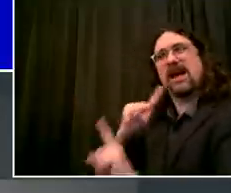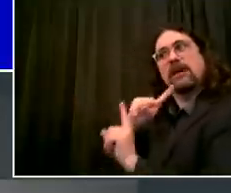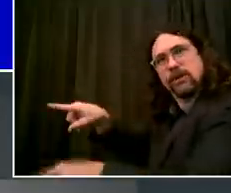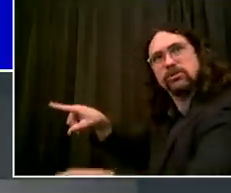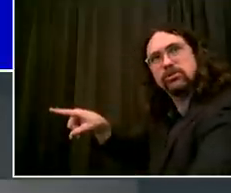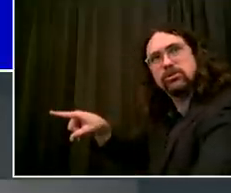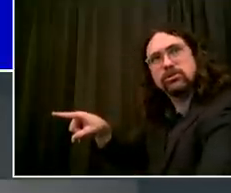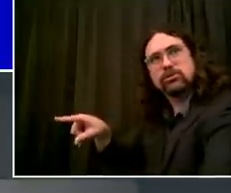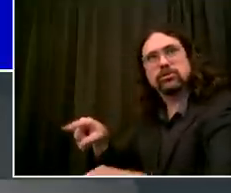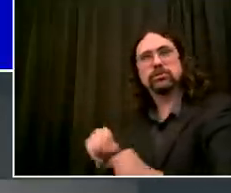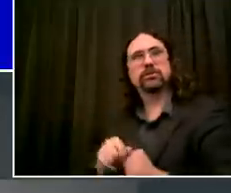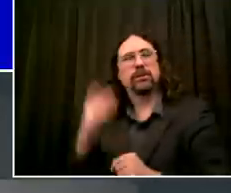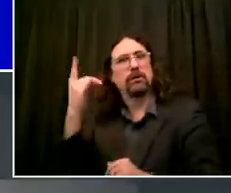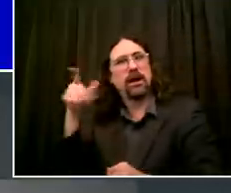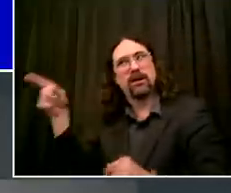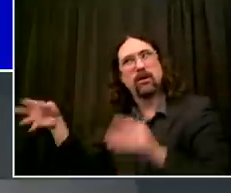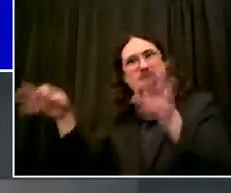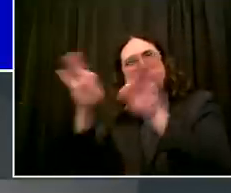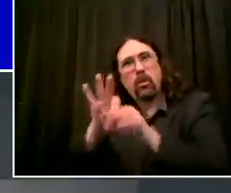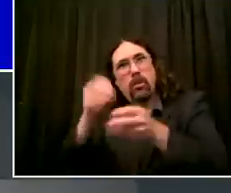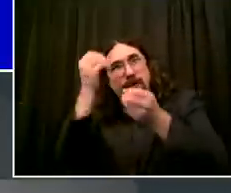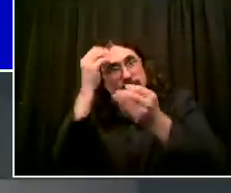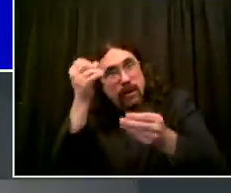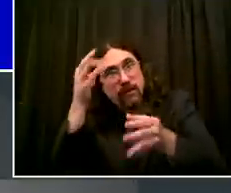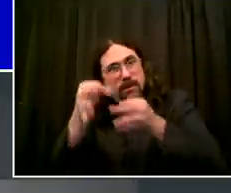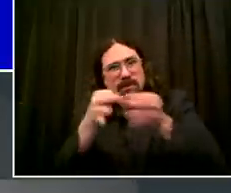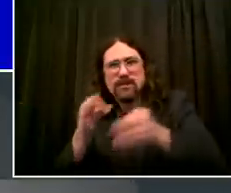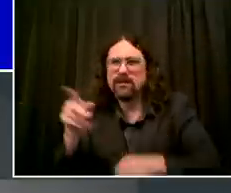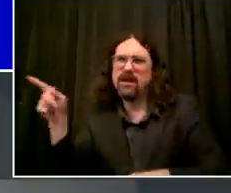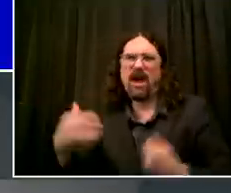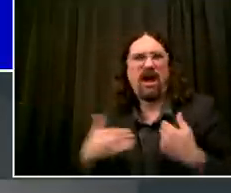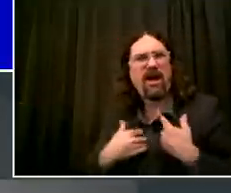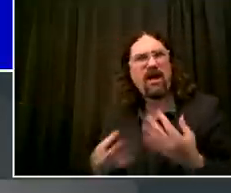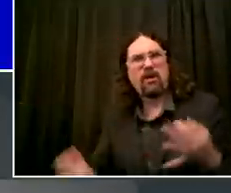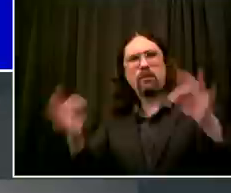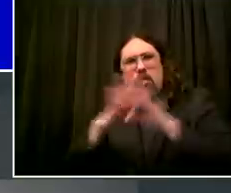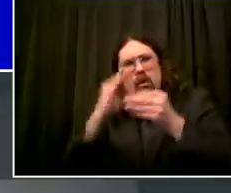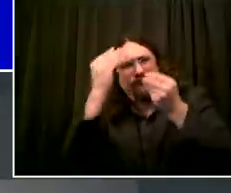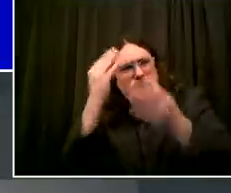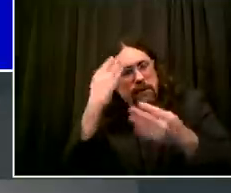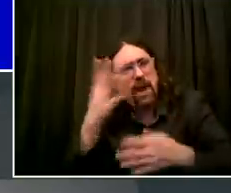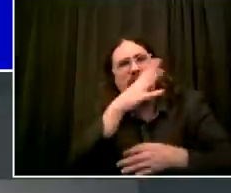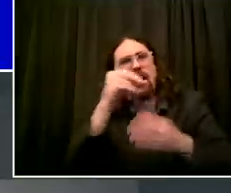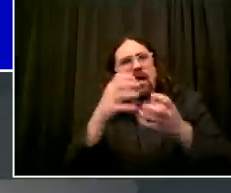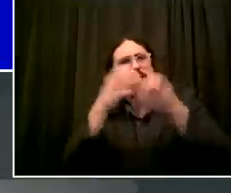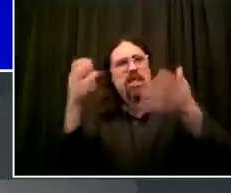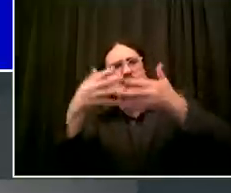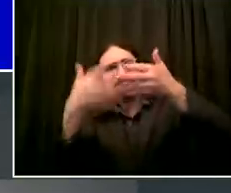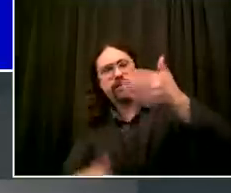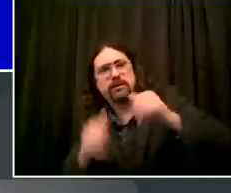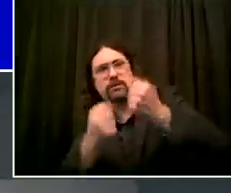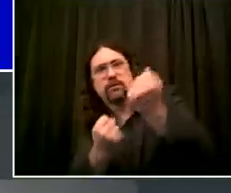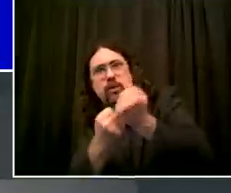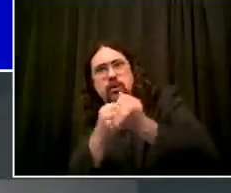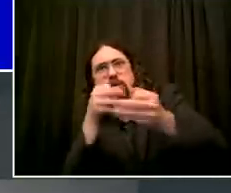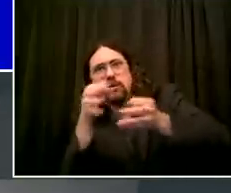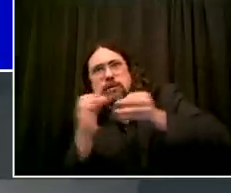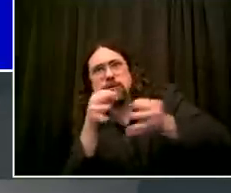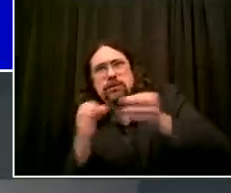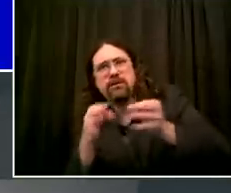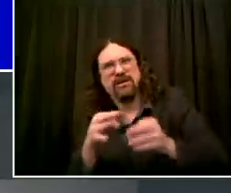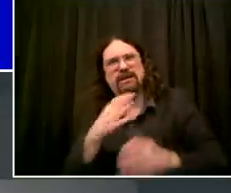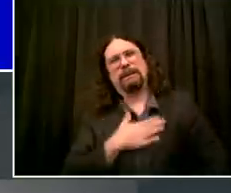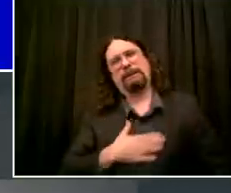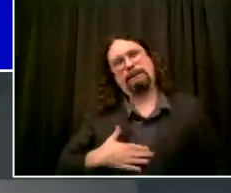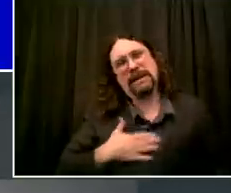will come within about 24 hours of the time that you are tested, 24 to 36 hours. Crucial